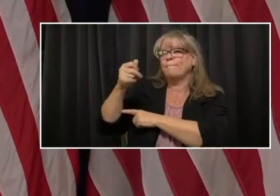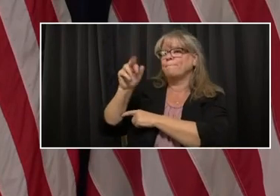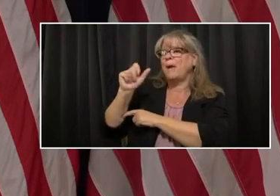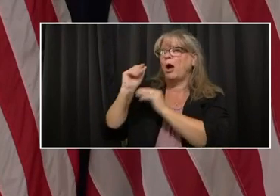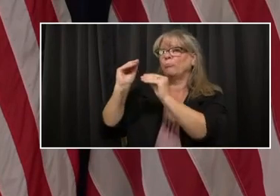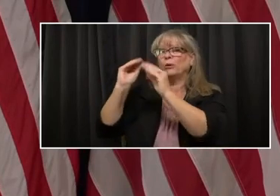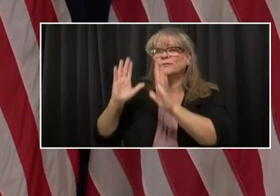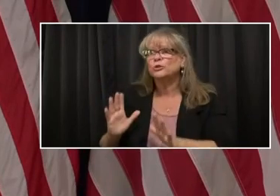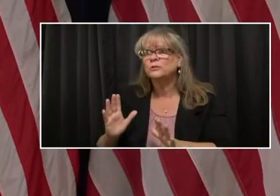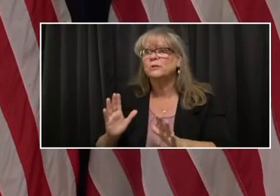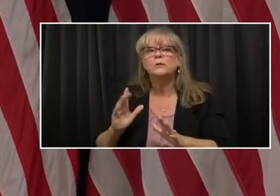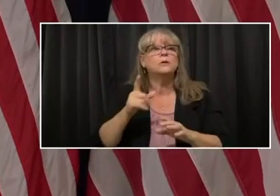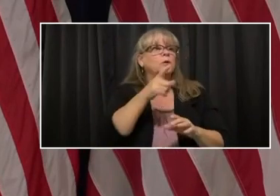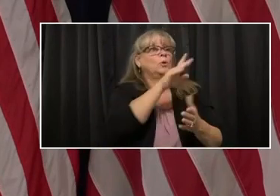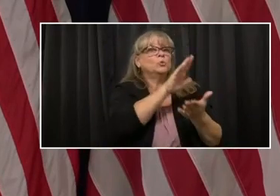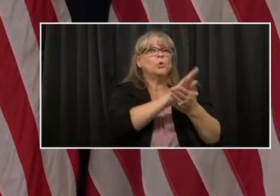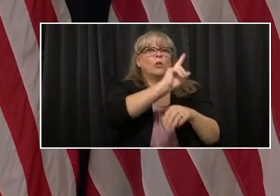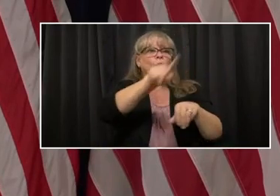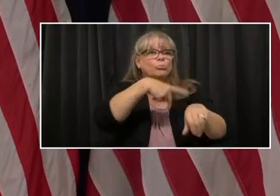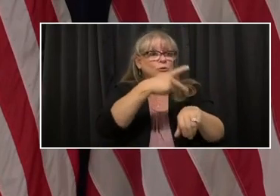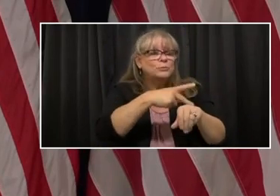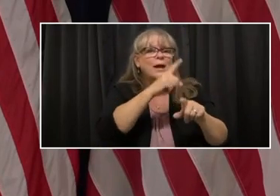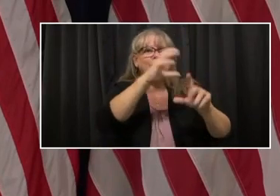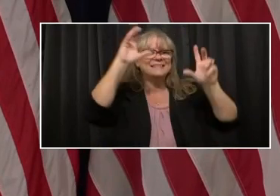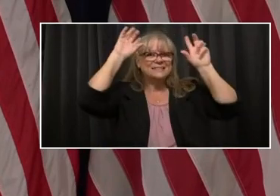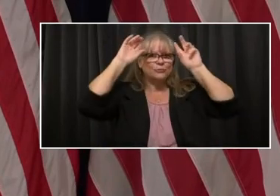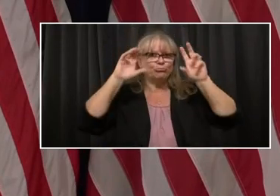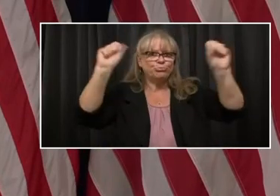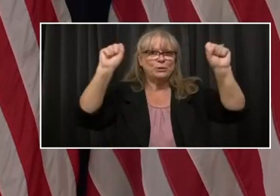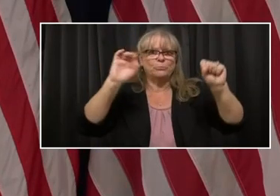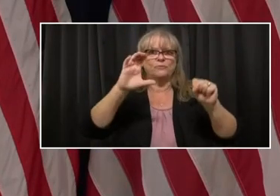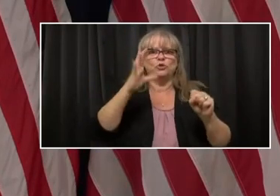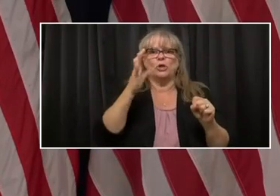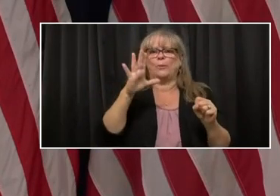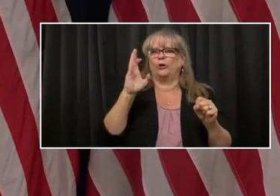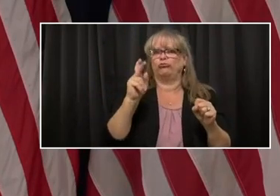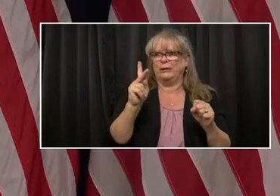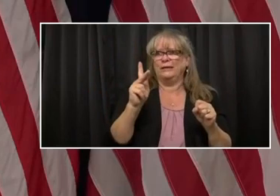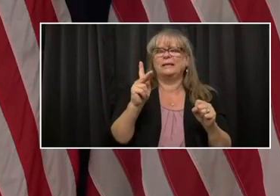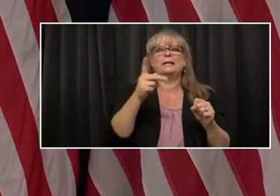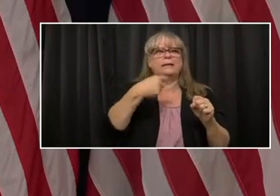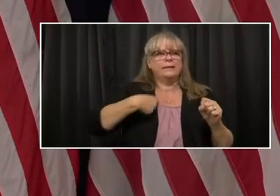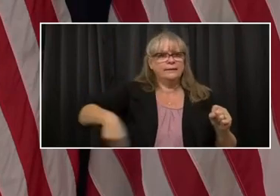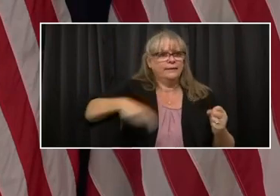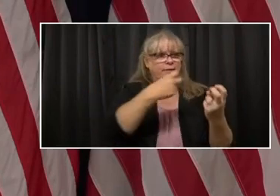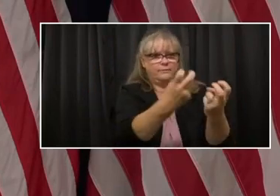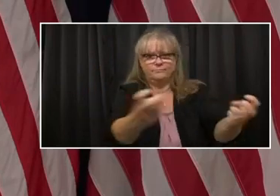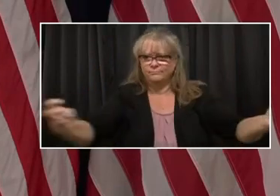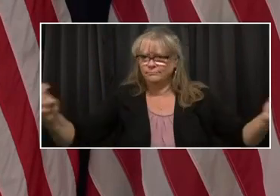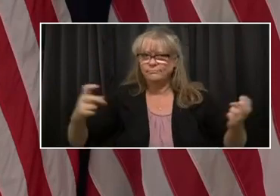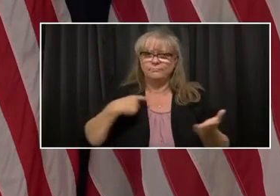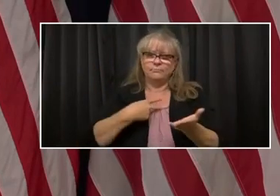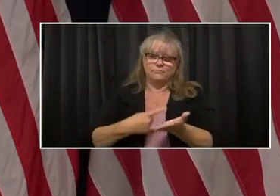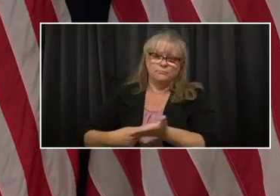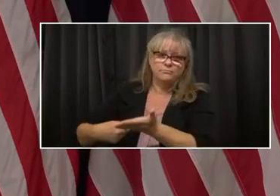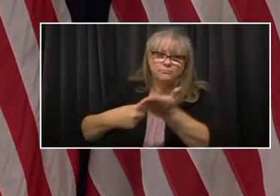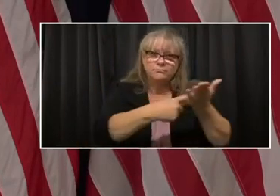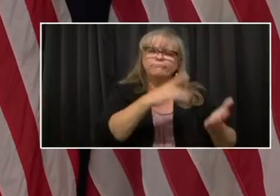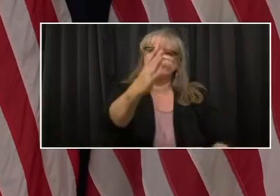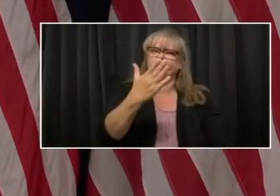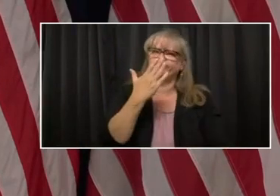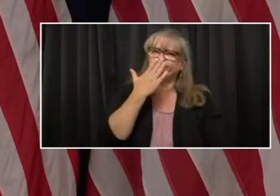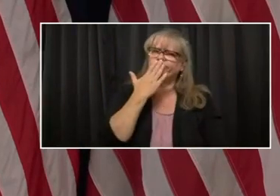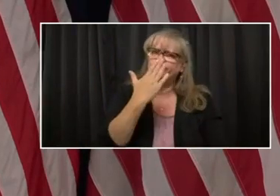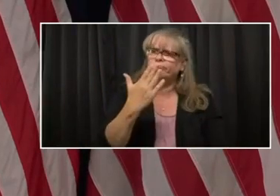Scott Siegfried, Dr. John Douglas, the director of Tri-County Health. It was a very good discussion. We were joined by our Commissioner of Education,